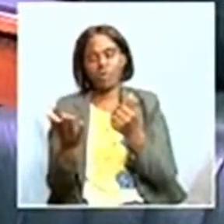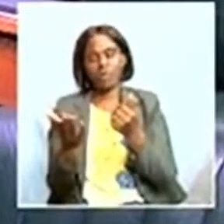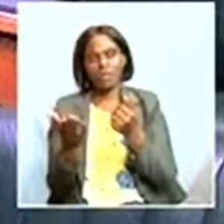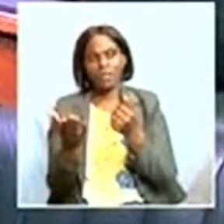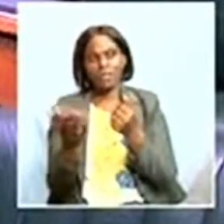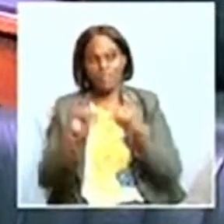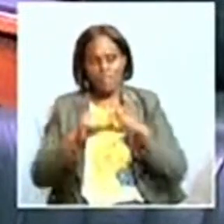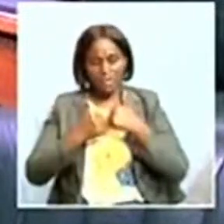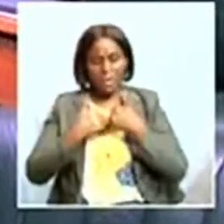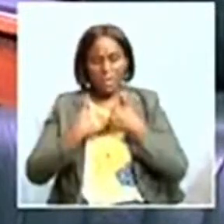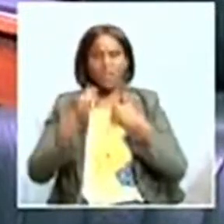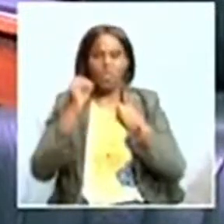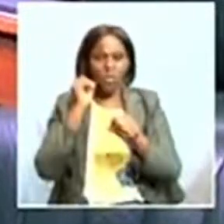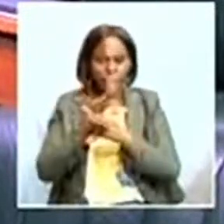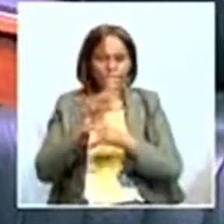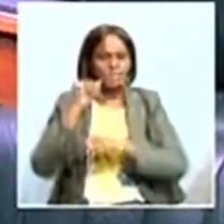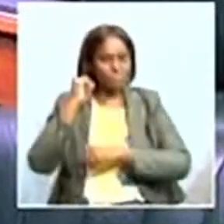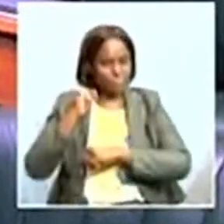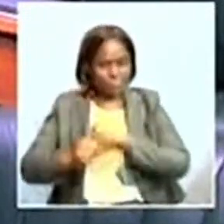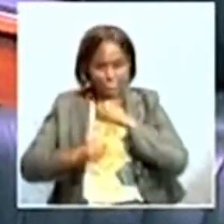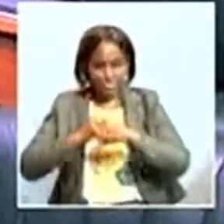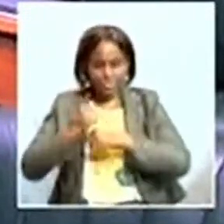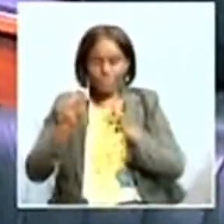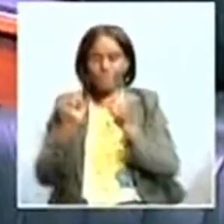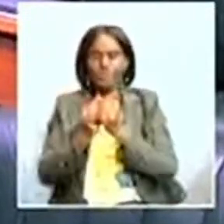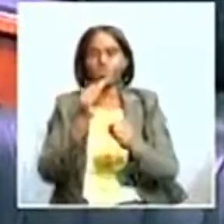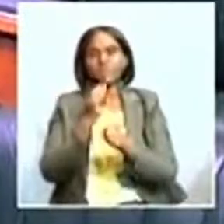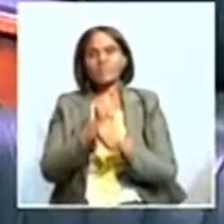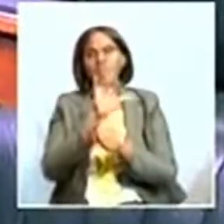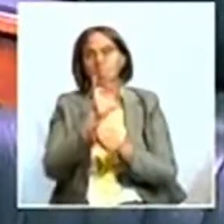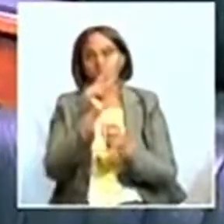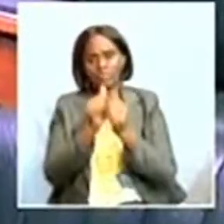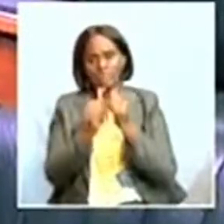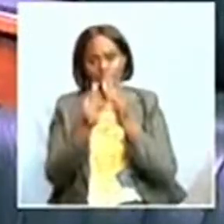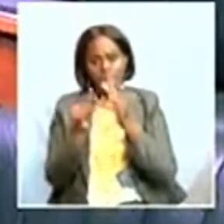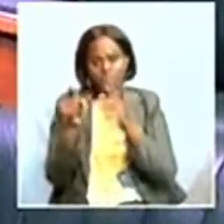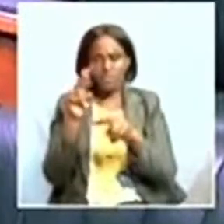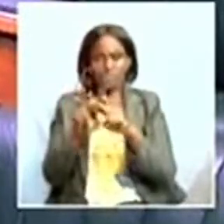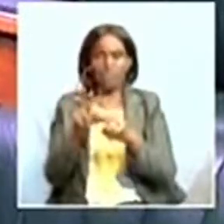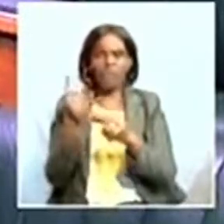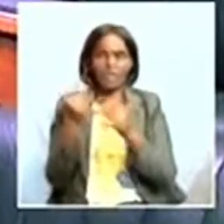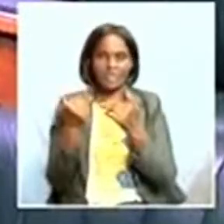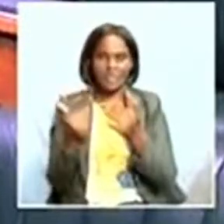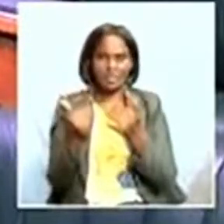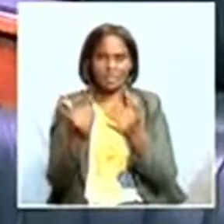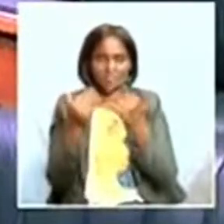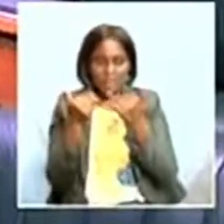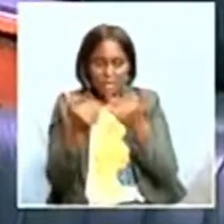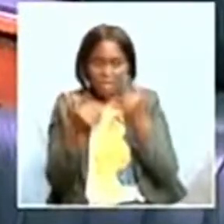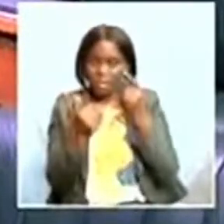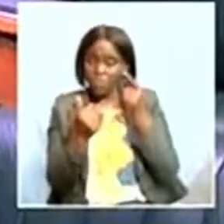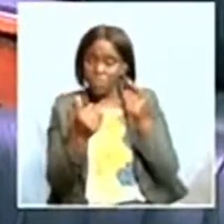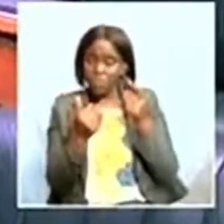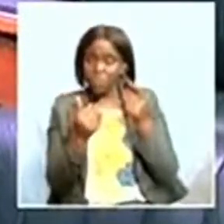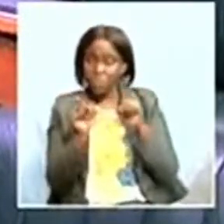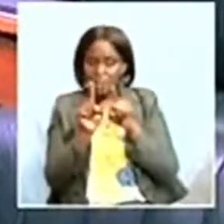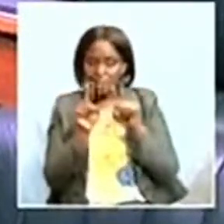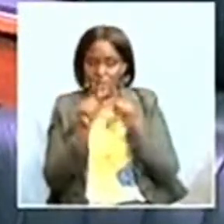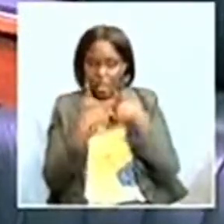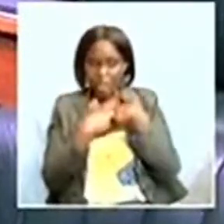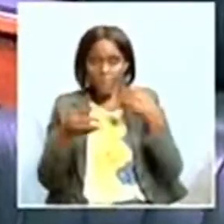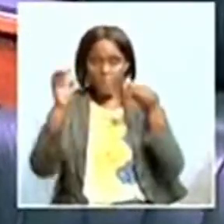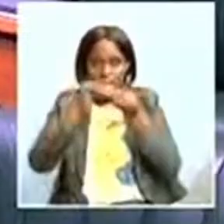We were already struggling with grade 8, which is now Form 1. Now that there is an